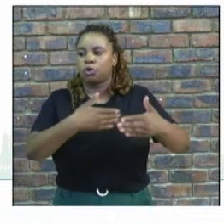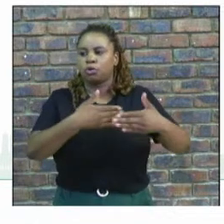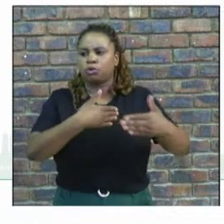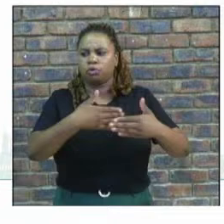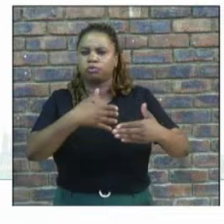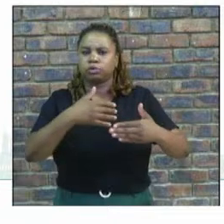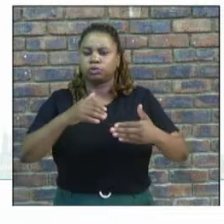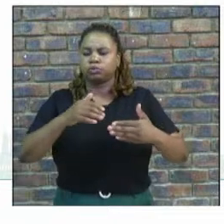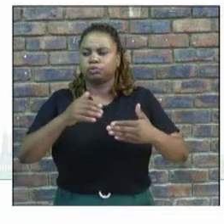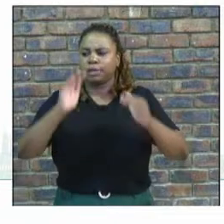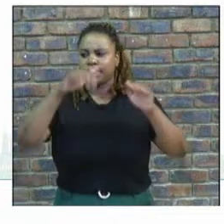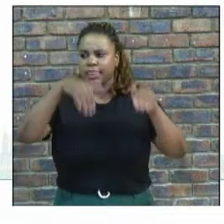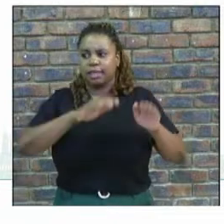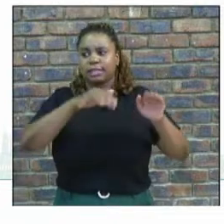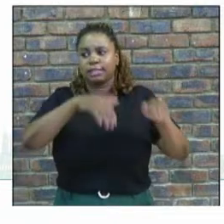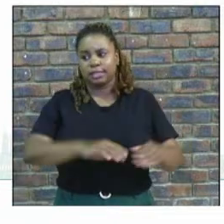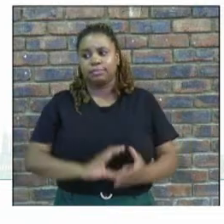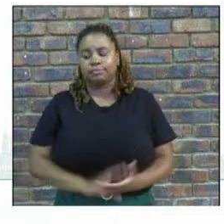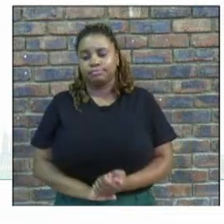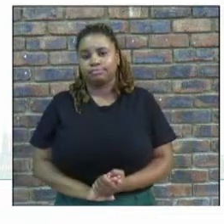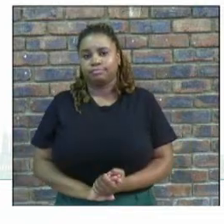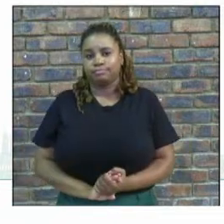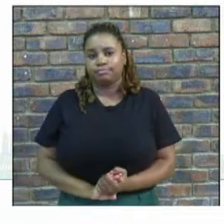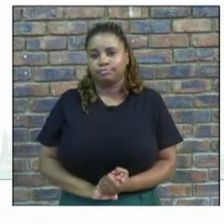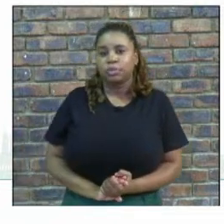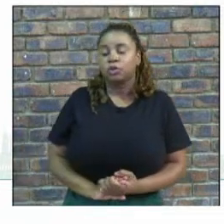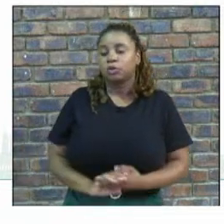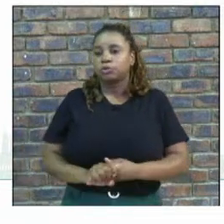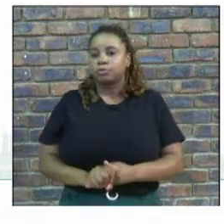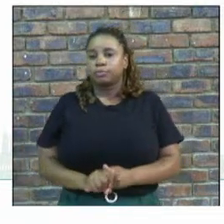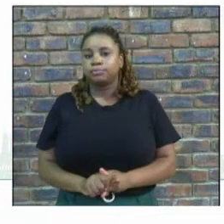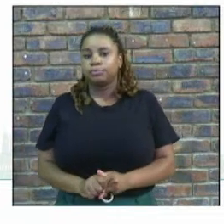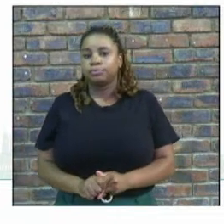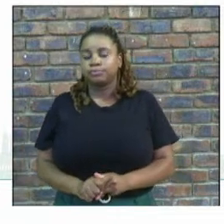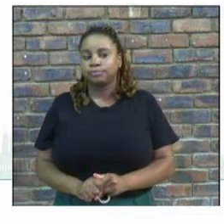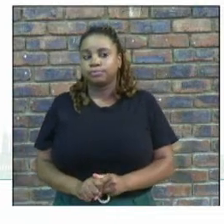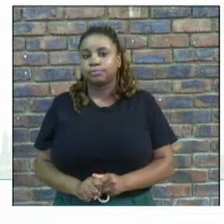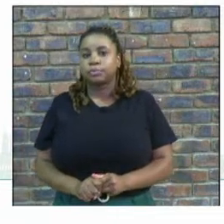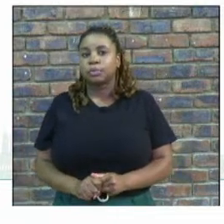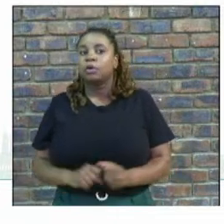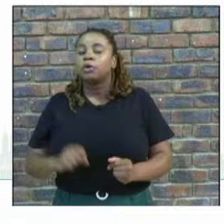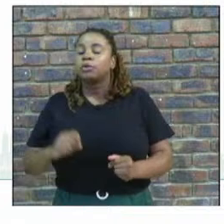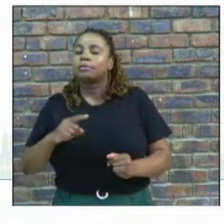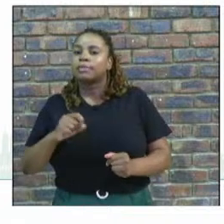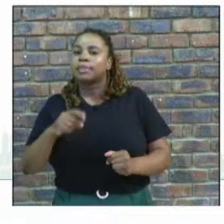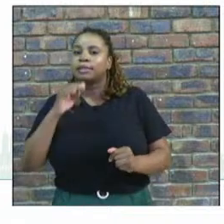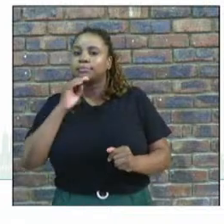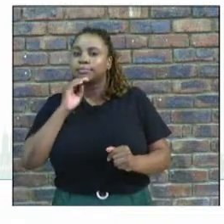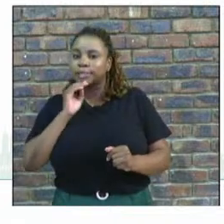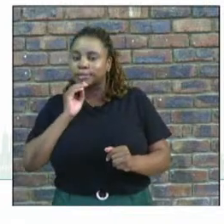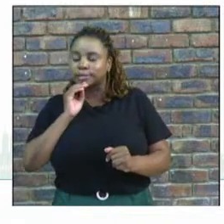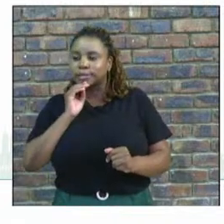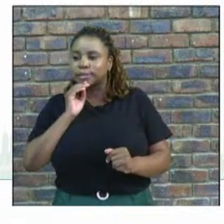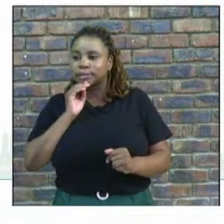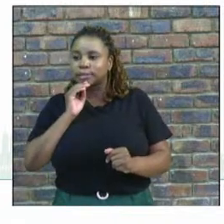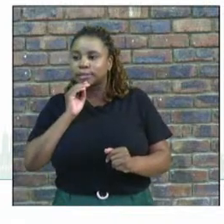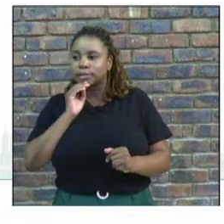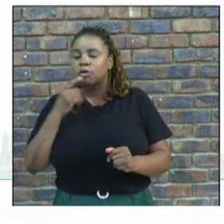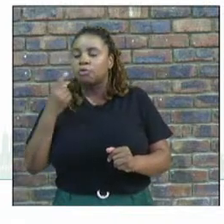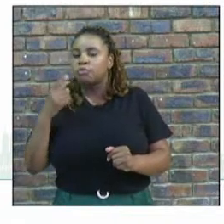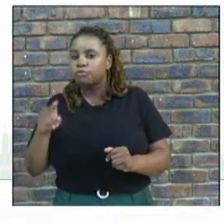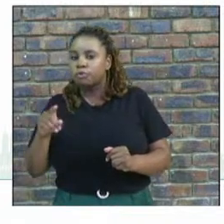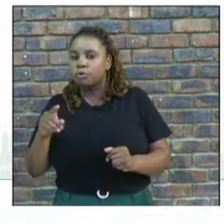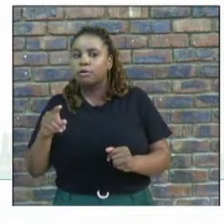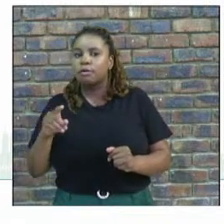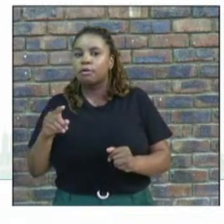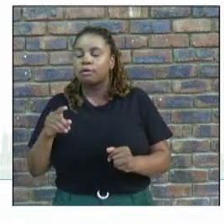shallow waters, where the water is not deep. So what we are saying here, we are saying for exploration